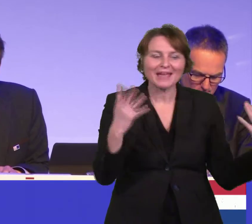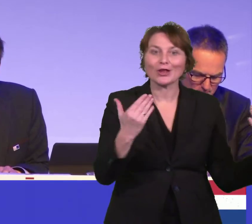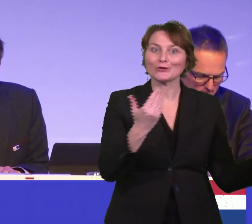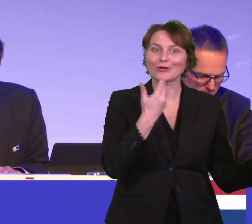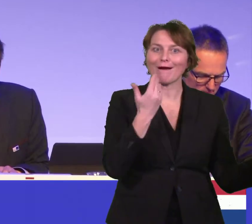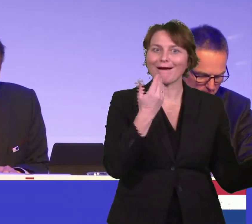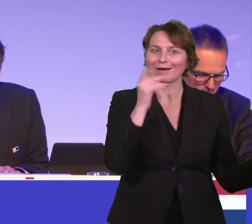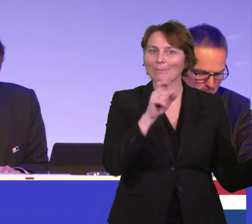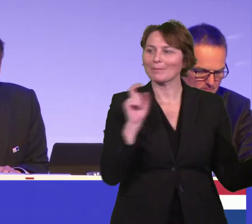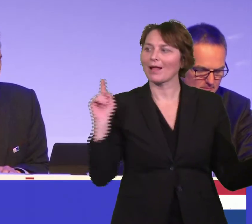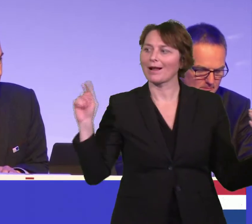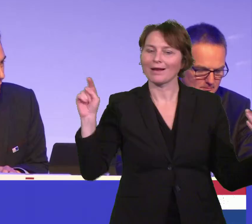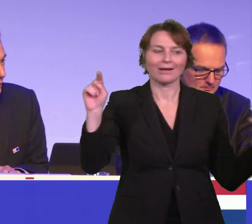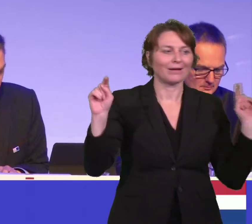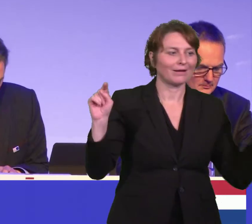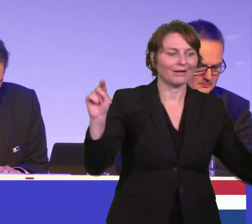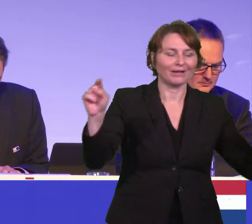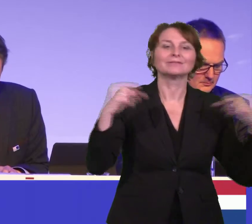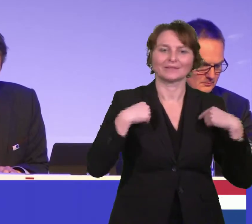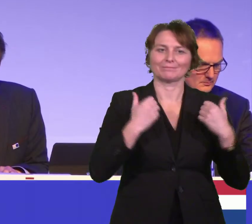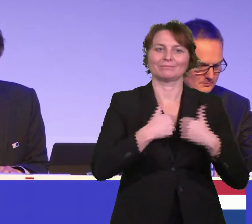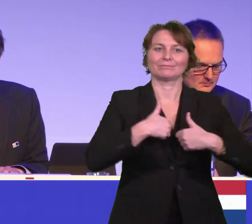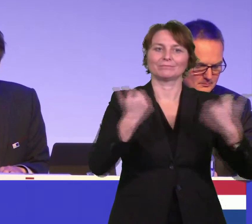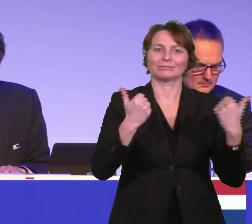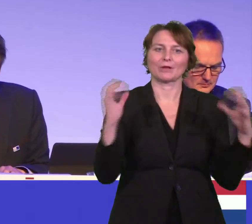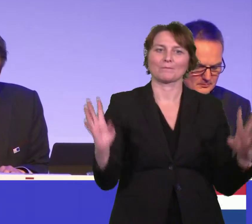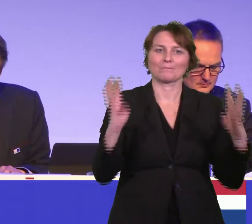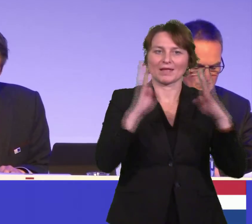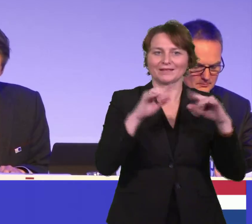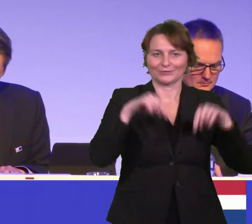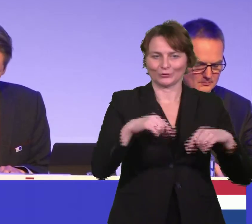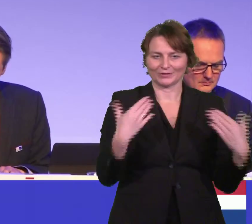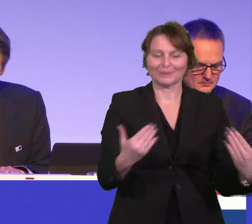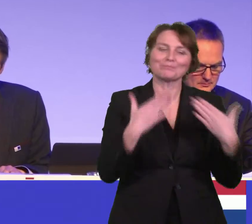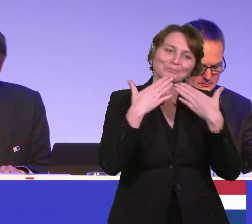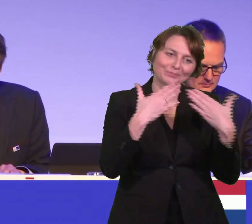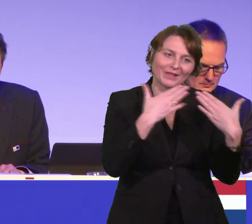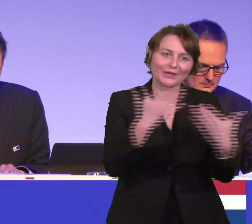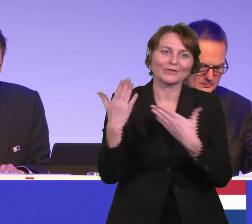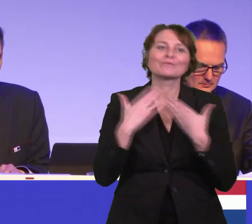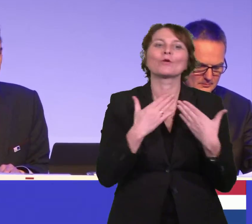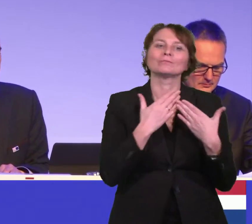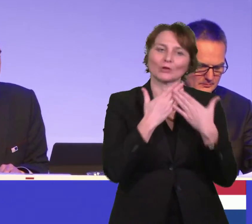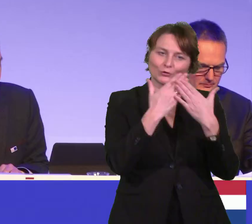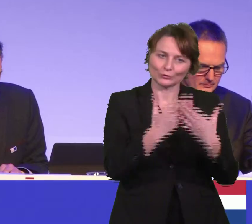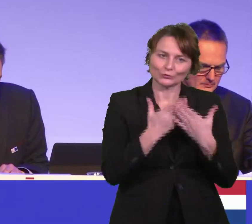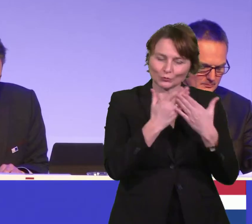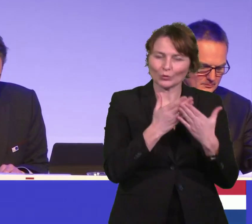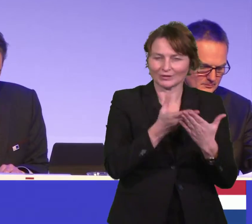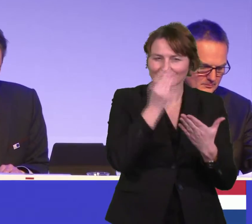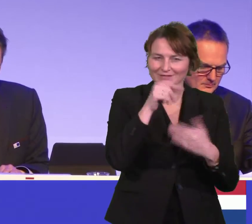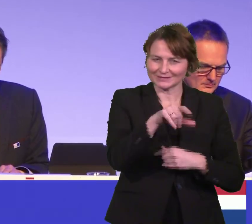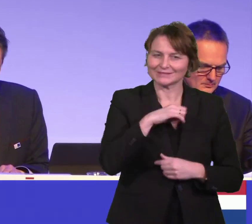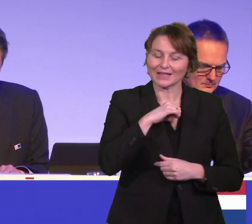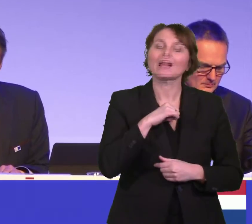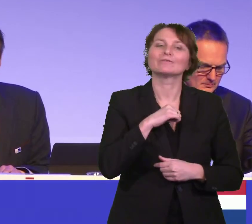aiding us in making this COSAC Chairs meeting a great success today. A special thanks goes out to the students of the Hague University of Applied